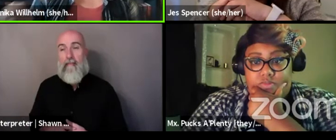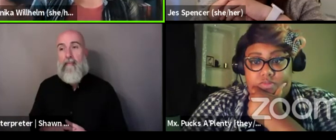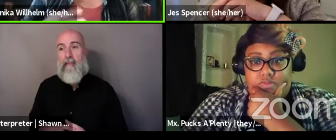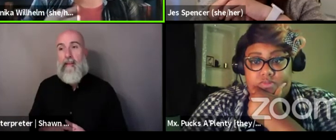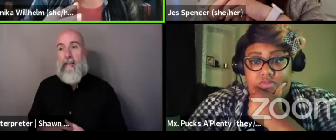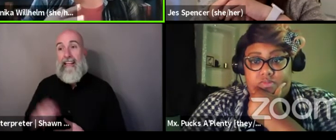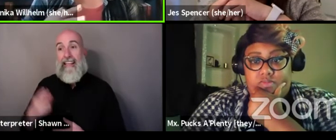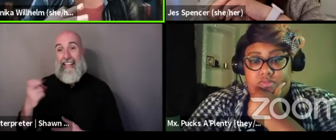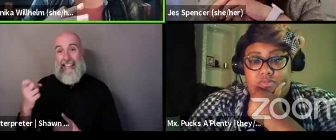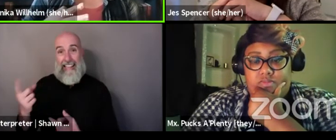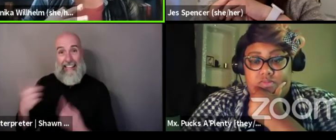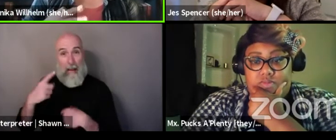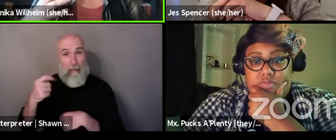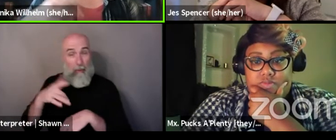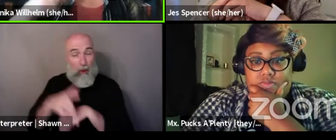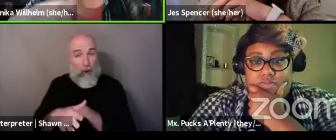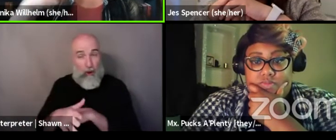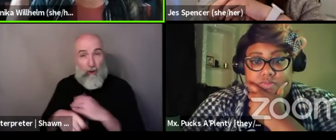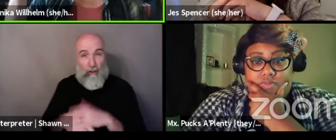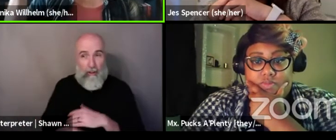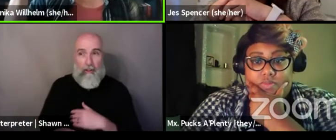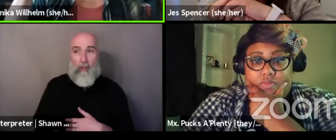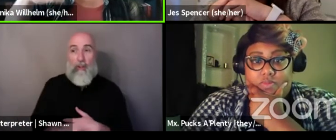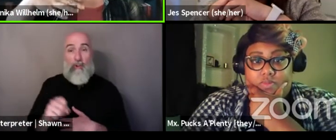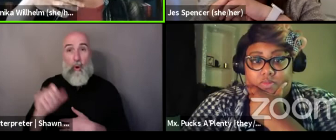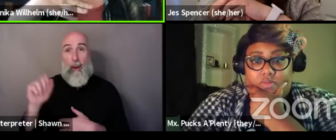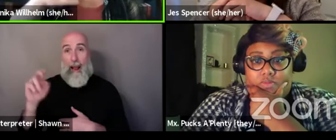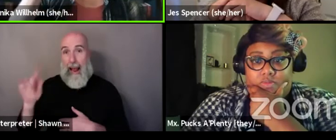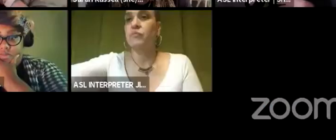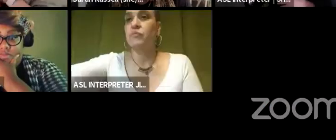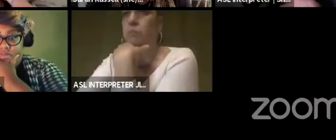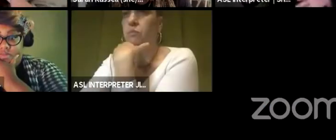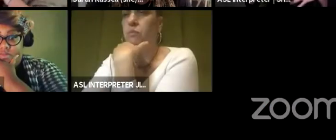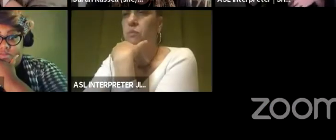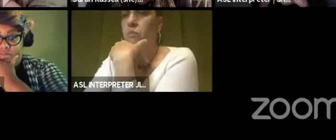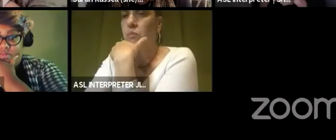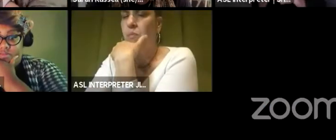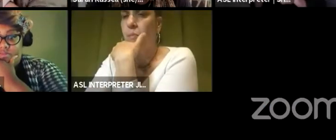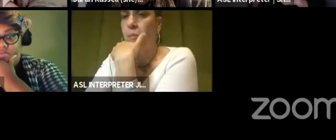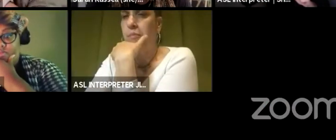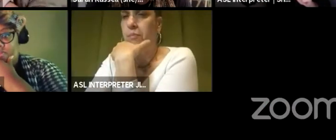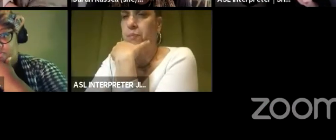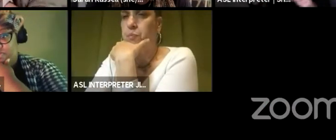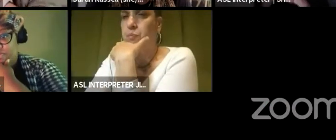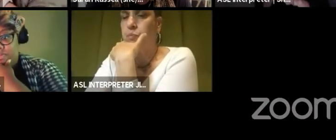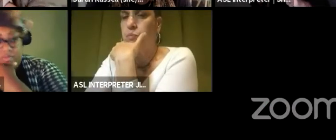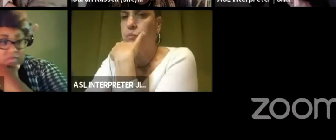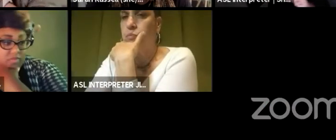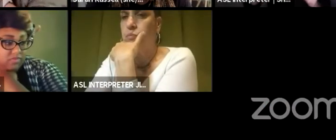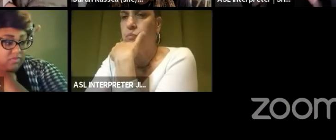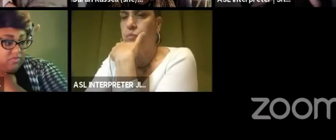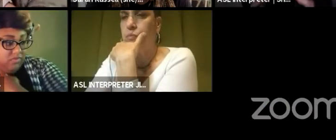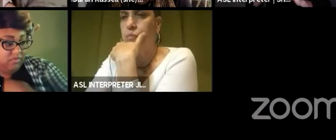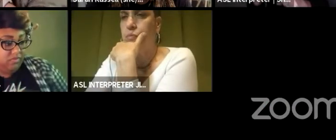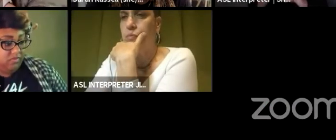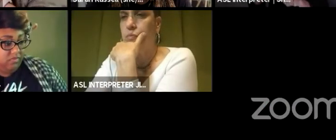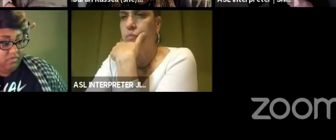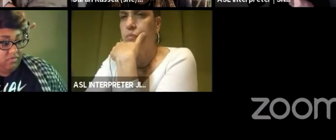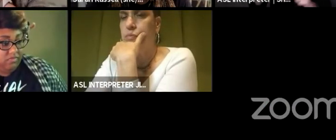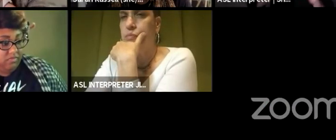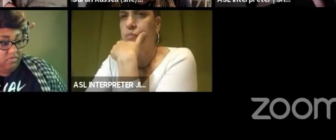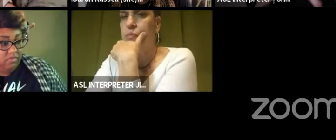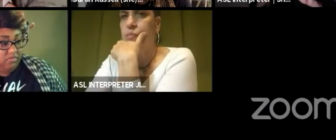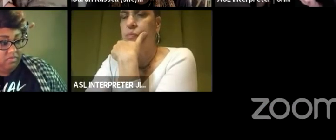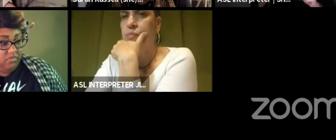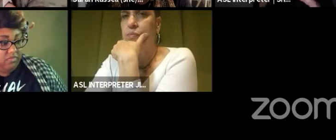he came early. And so Andy ended up just taking off work. He was supposed to work a summer show. He didn't work the summer show. We were